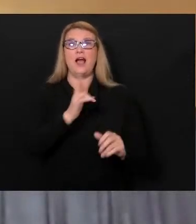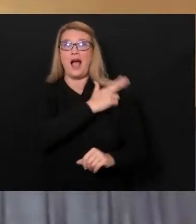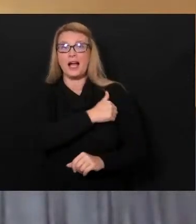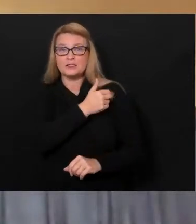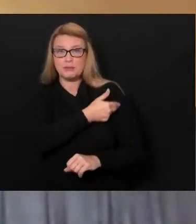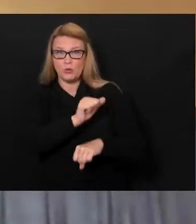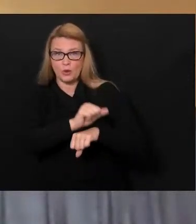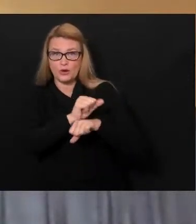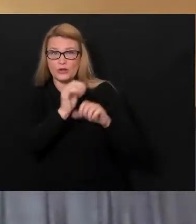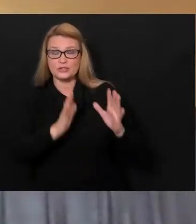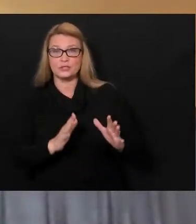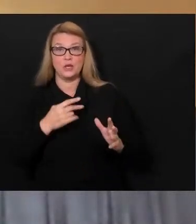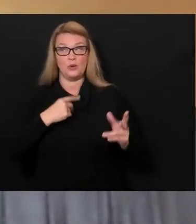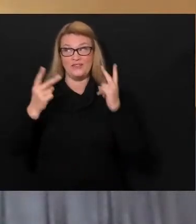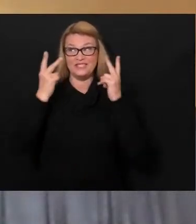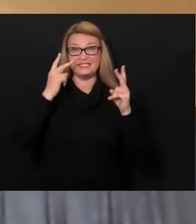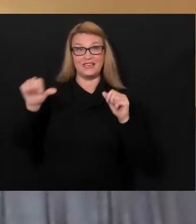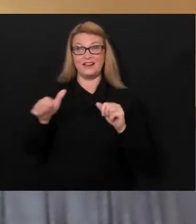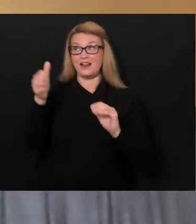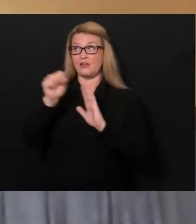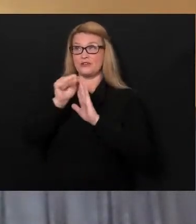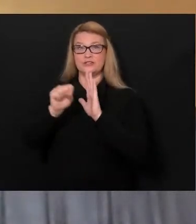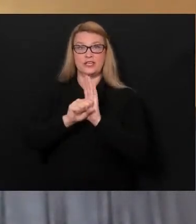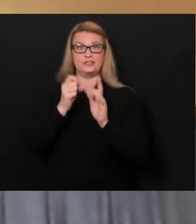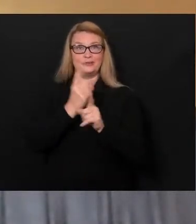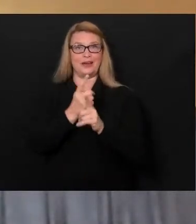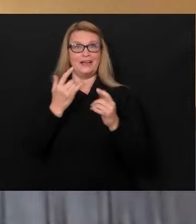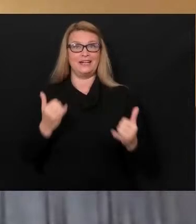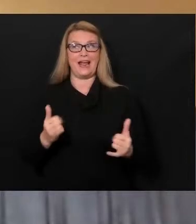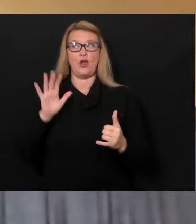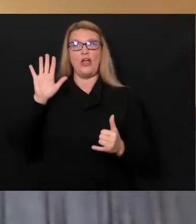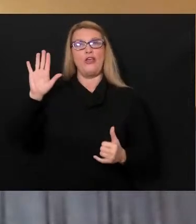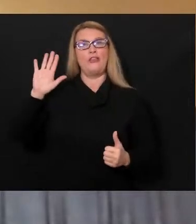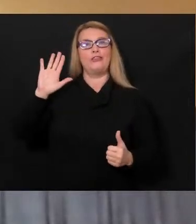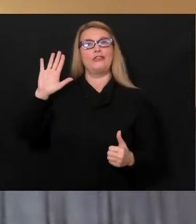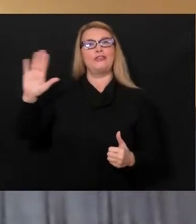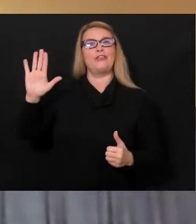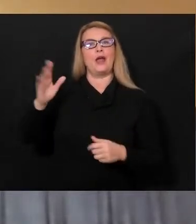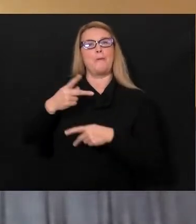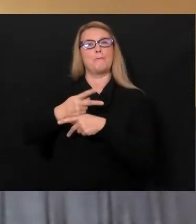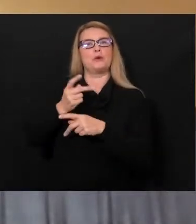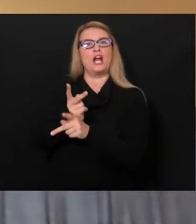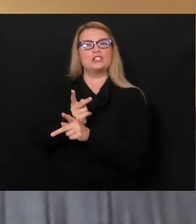in other states as well, right now, there is a production issue.